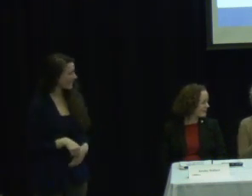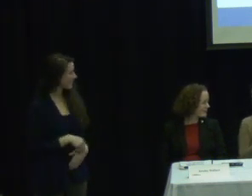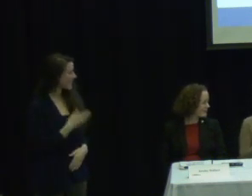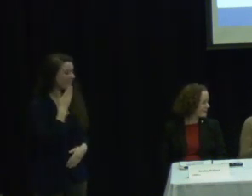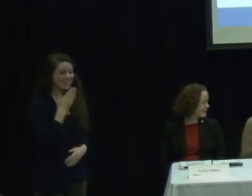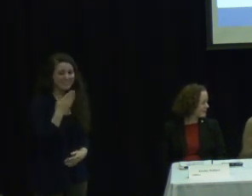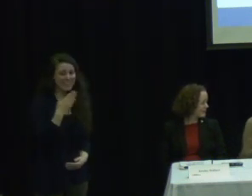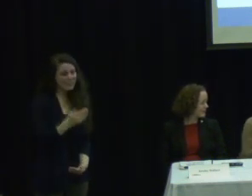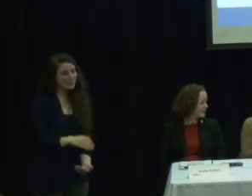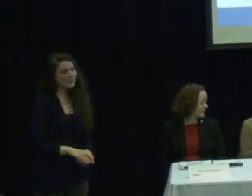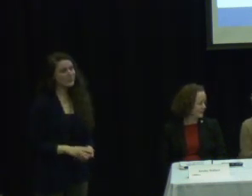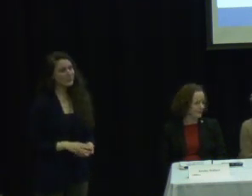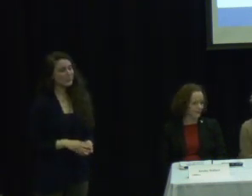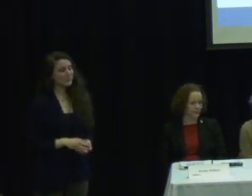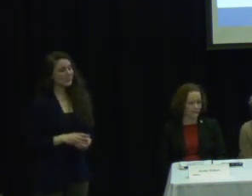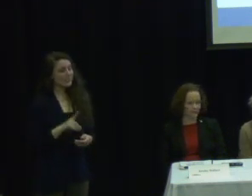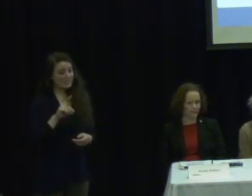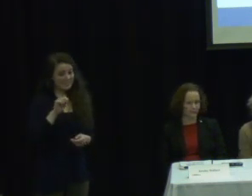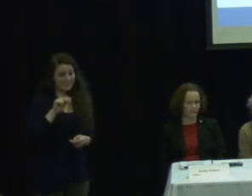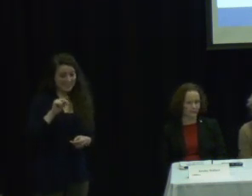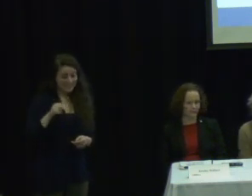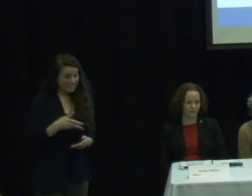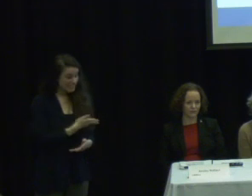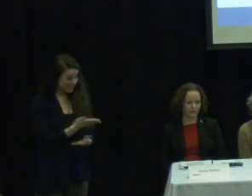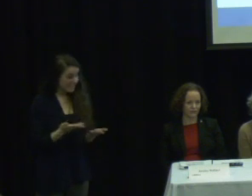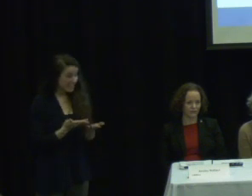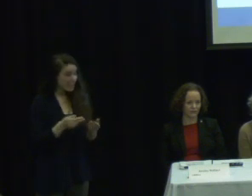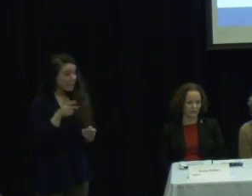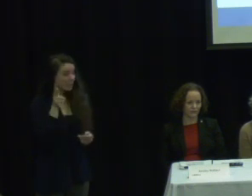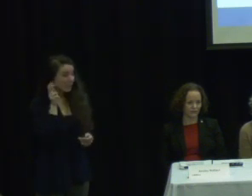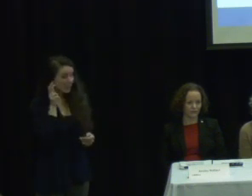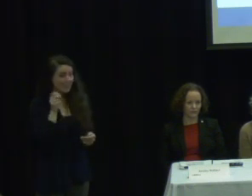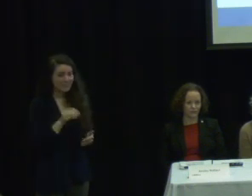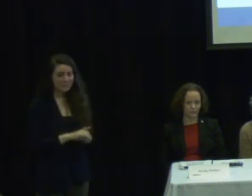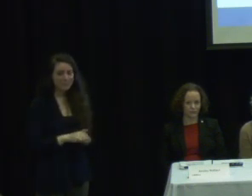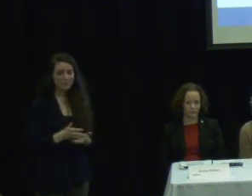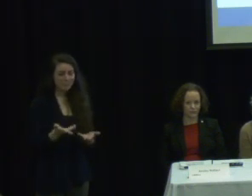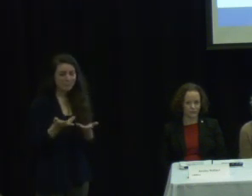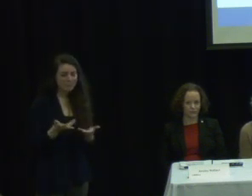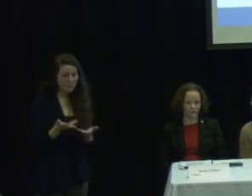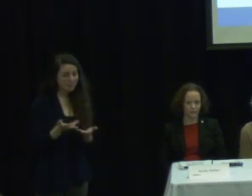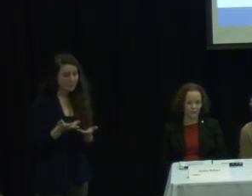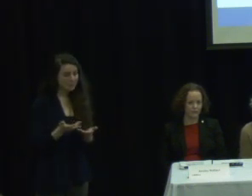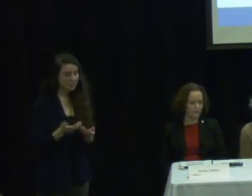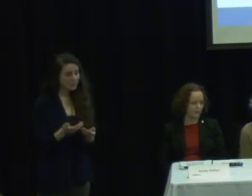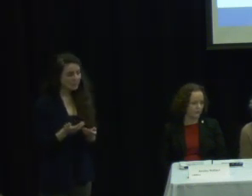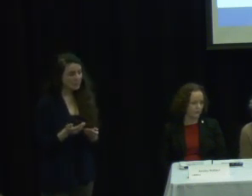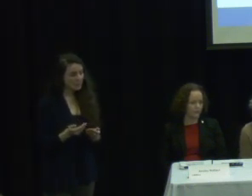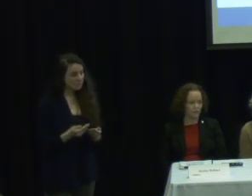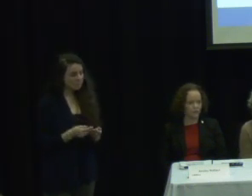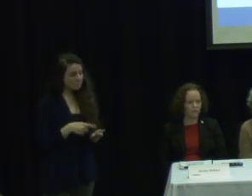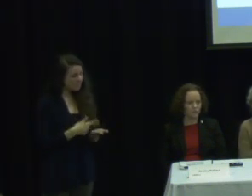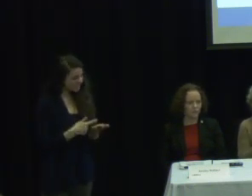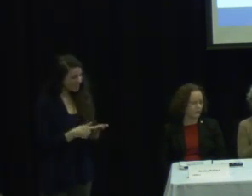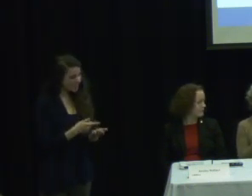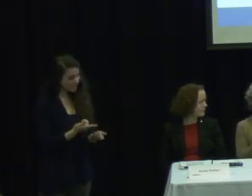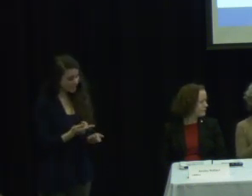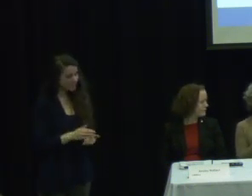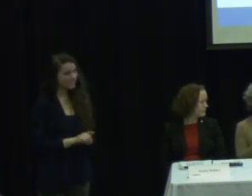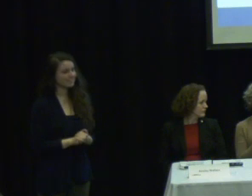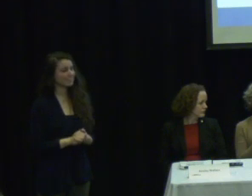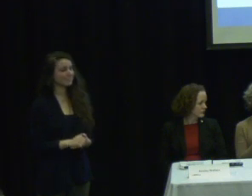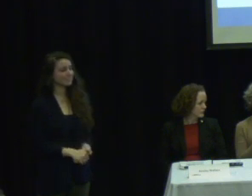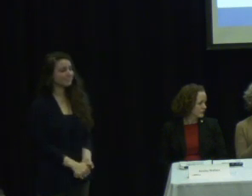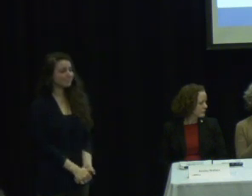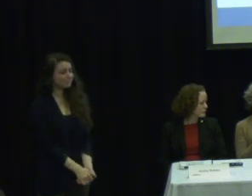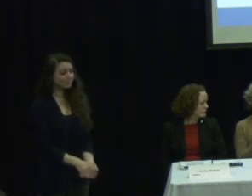I would say the deans are all here and they're listening, and we will put this on one of our deans' agendas. I'd also say